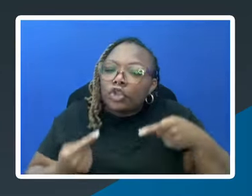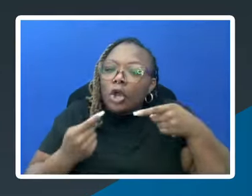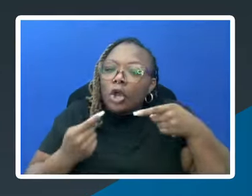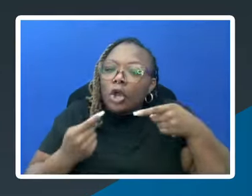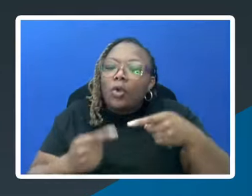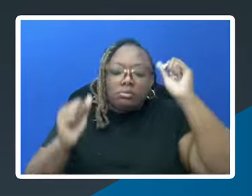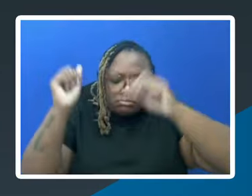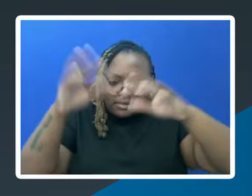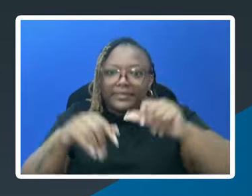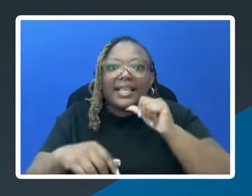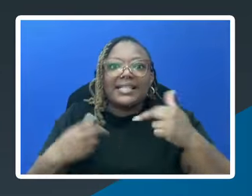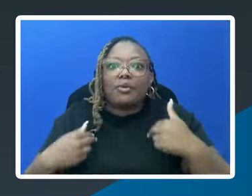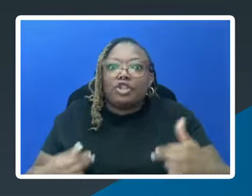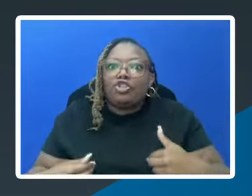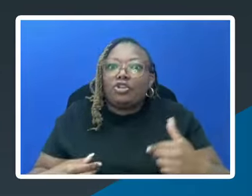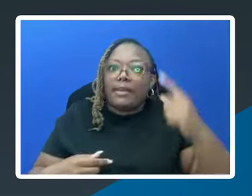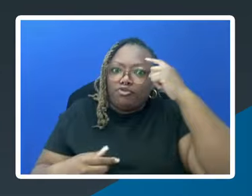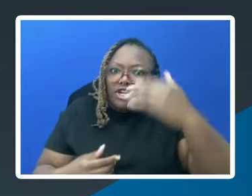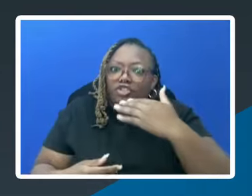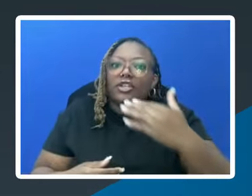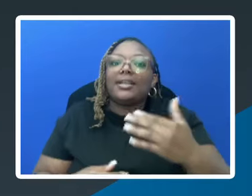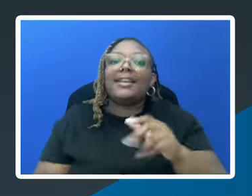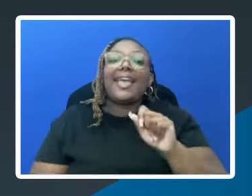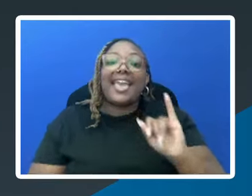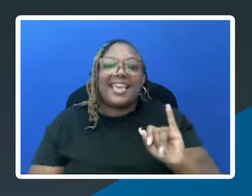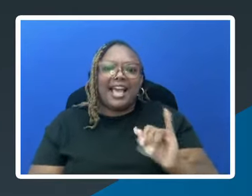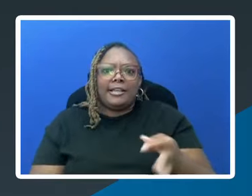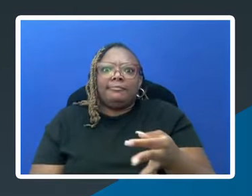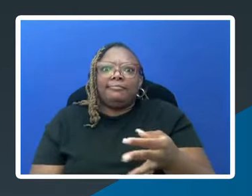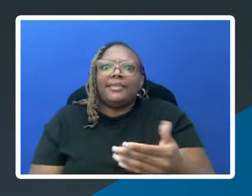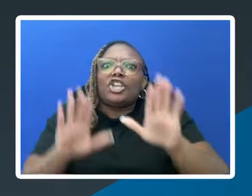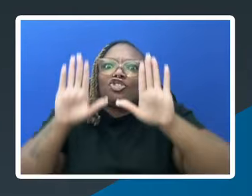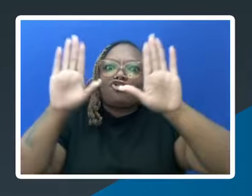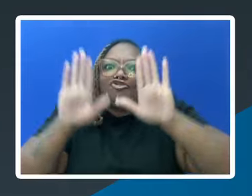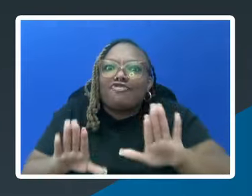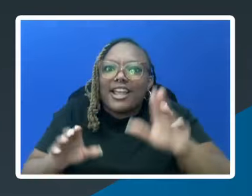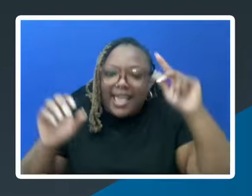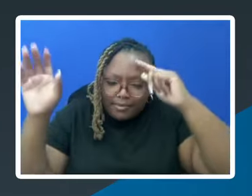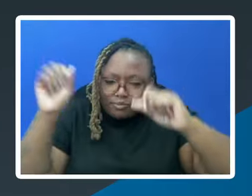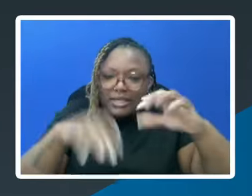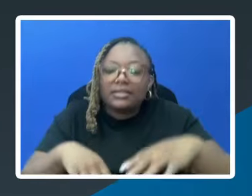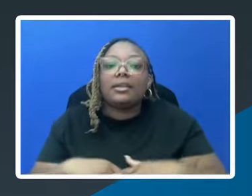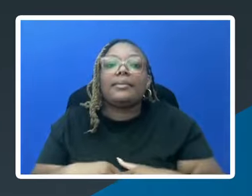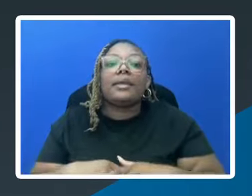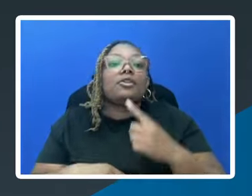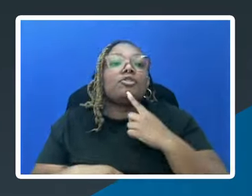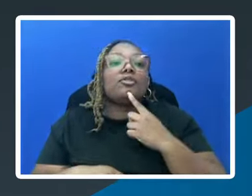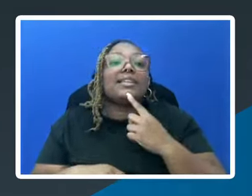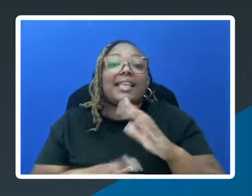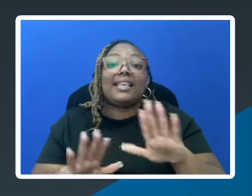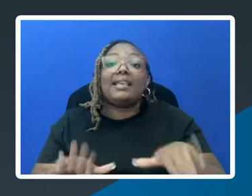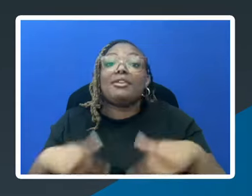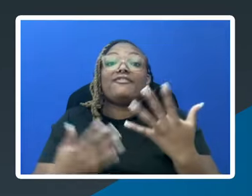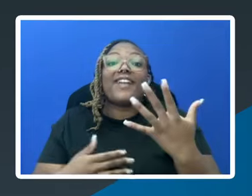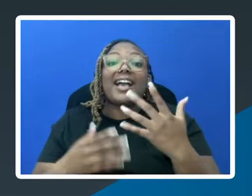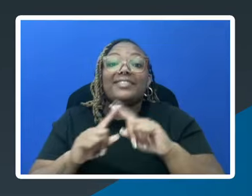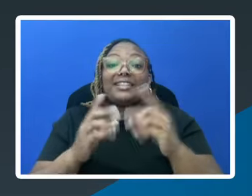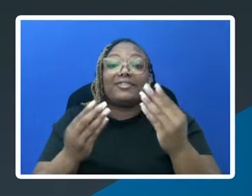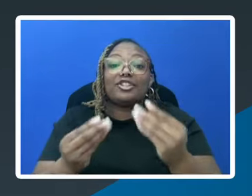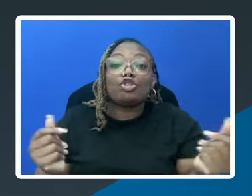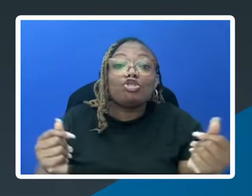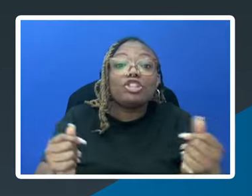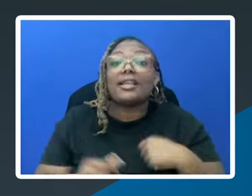is very good at. AI, it turns out, is great at brainstorming. You can say, give me five different solutions, it'll give you five. Give me 50, it'll give you 50. Give me 500, it'll give